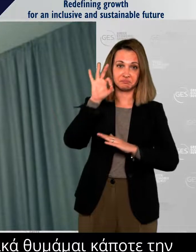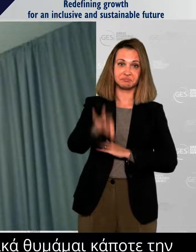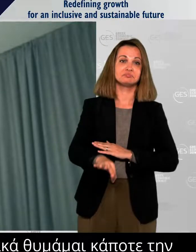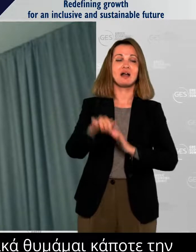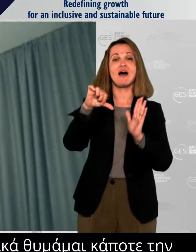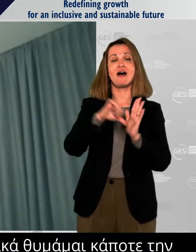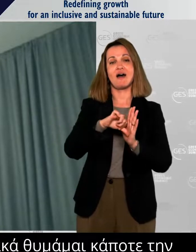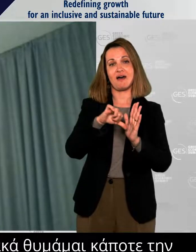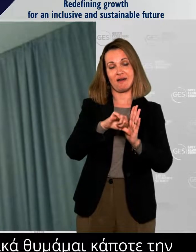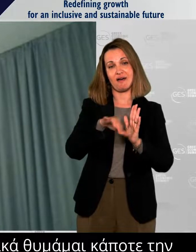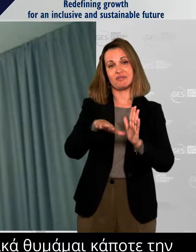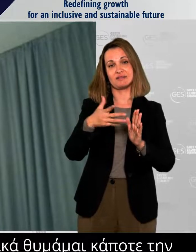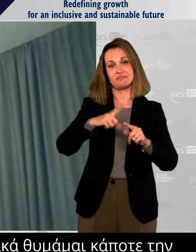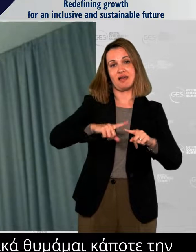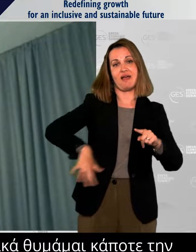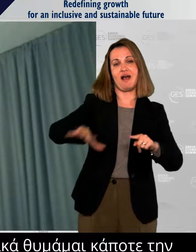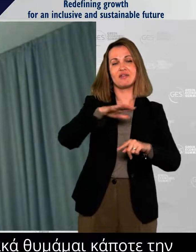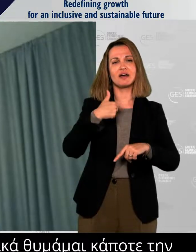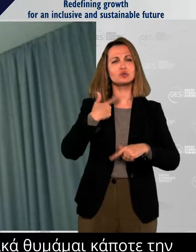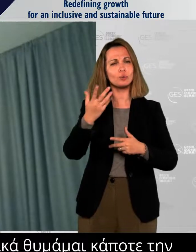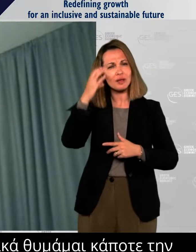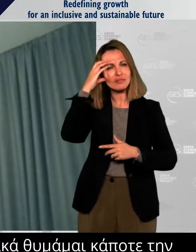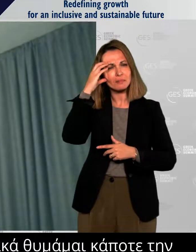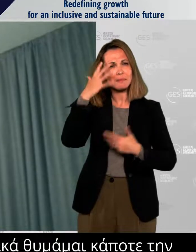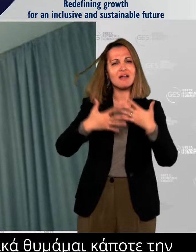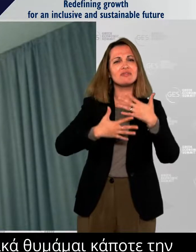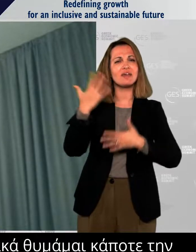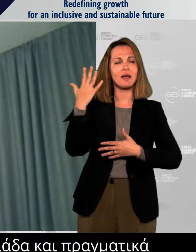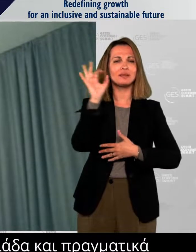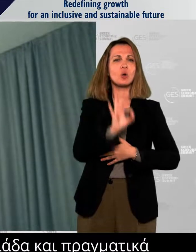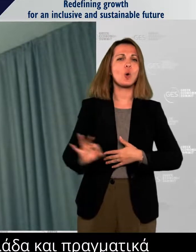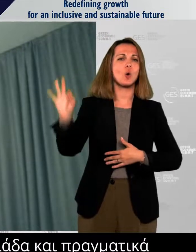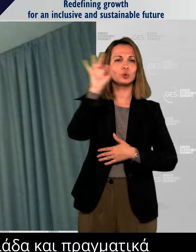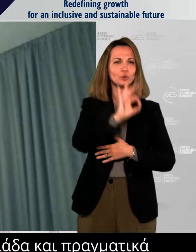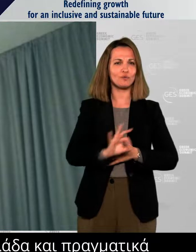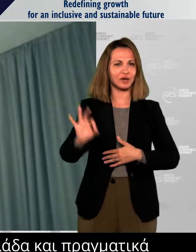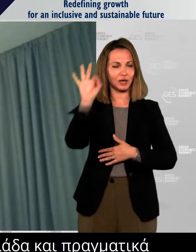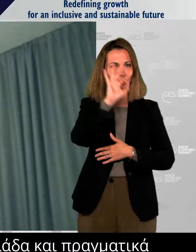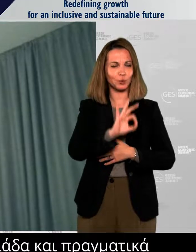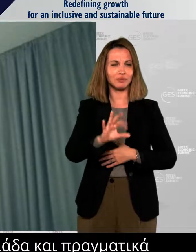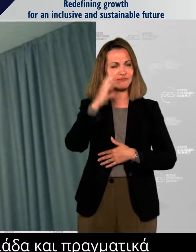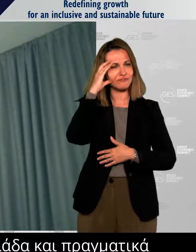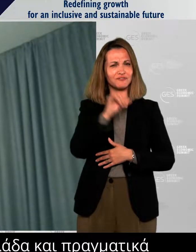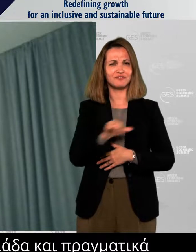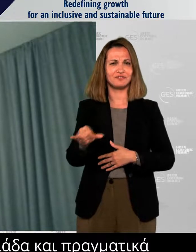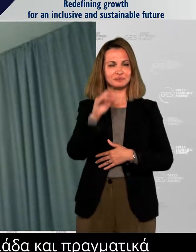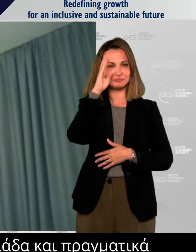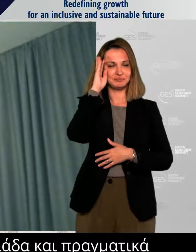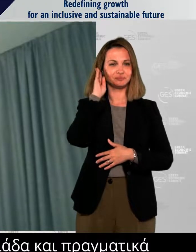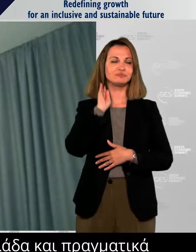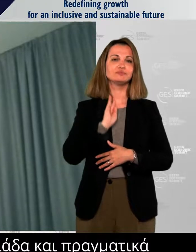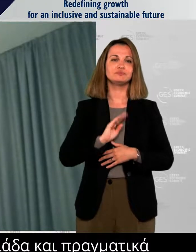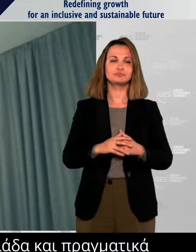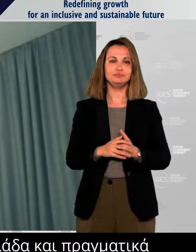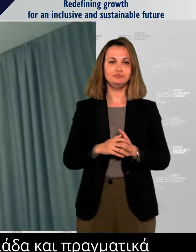October when all the executives from Cisco, the EVP from Cisco, the